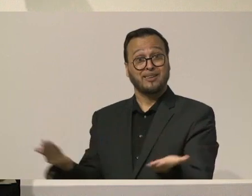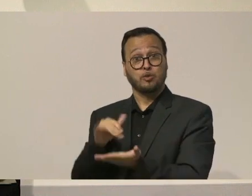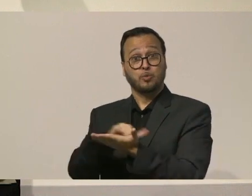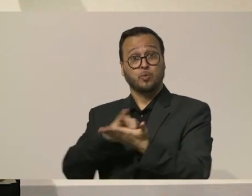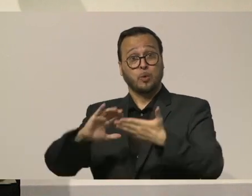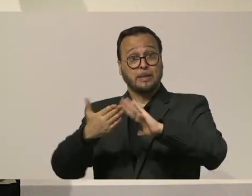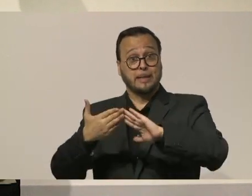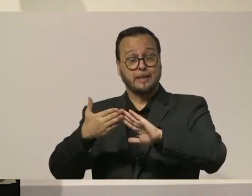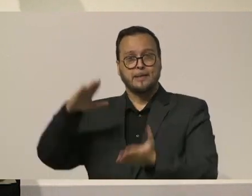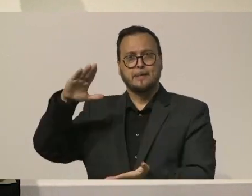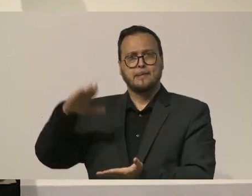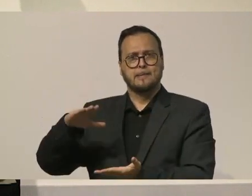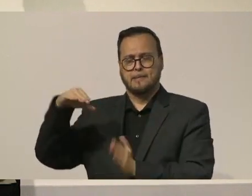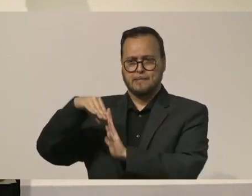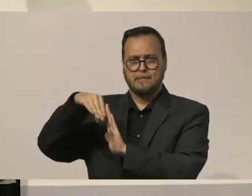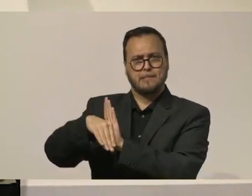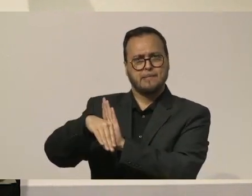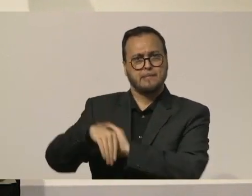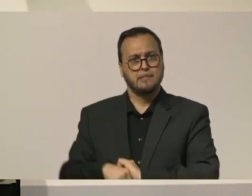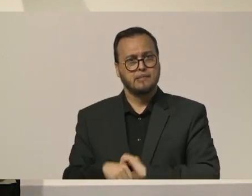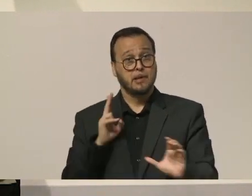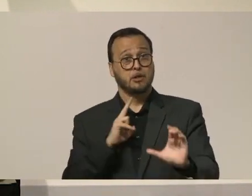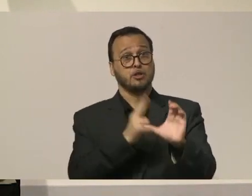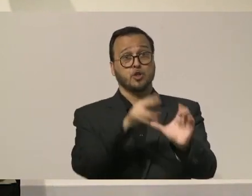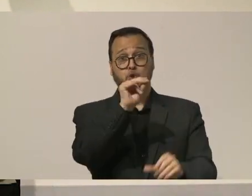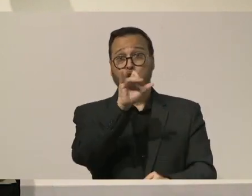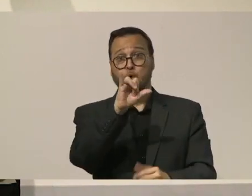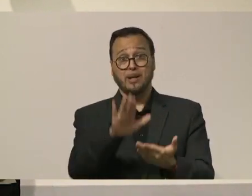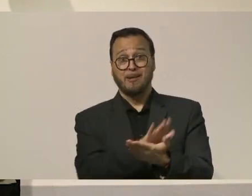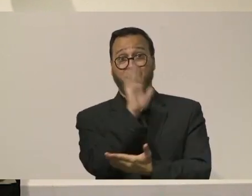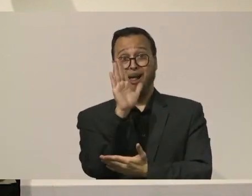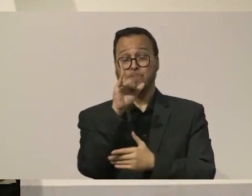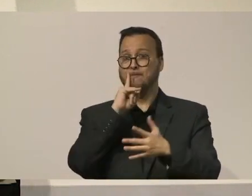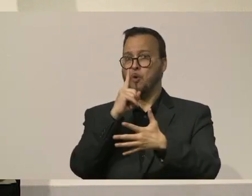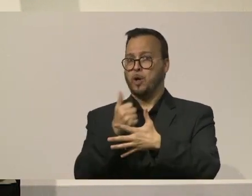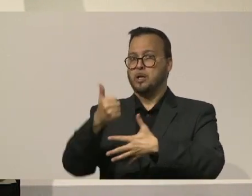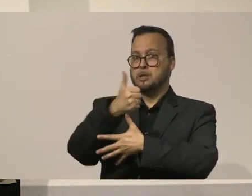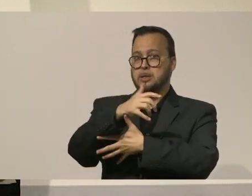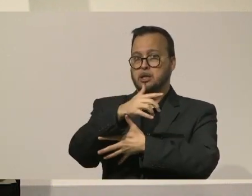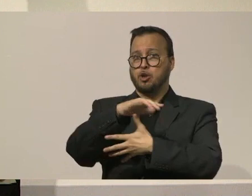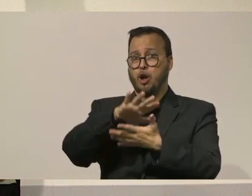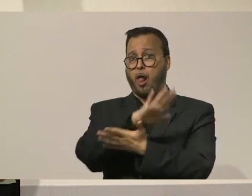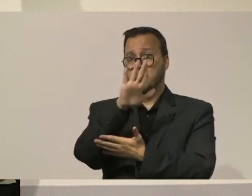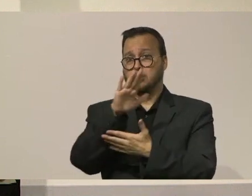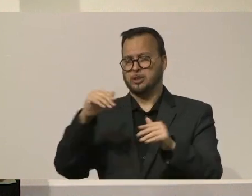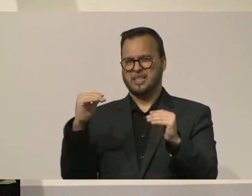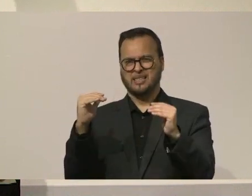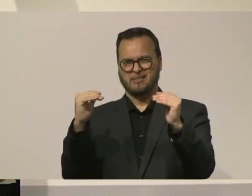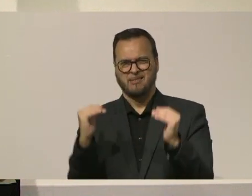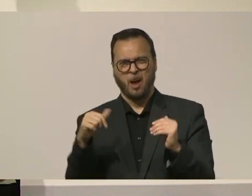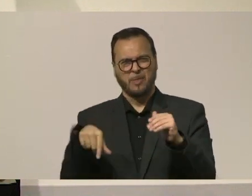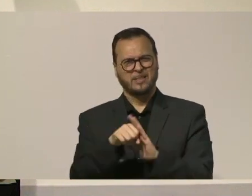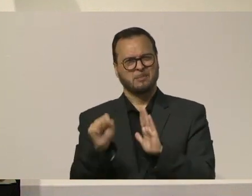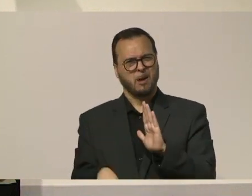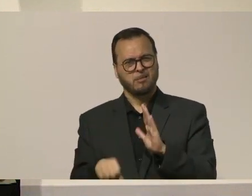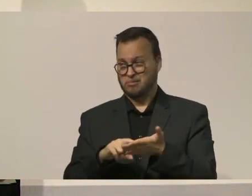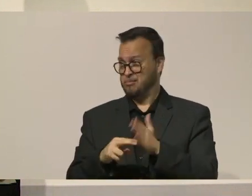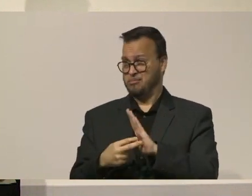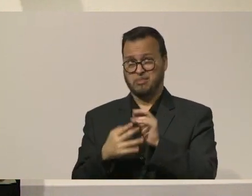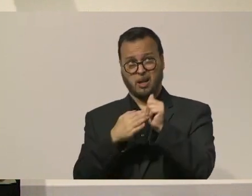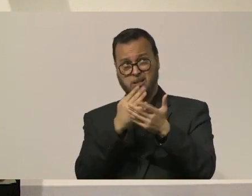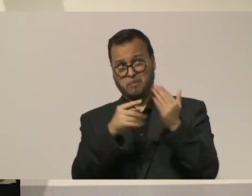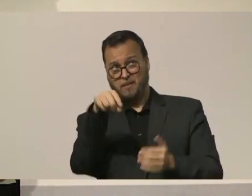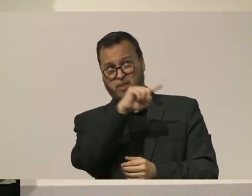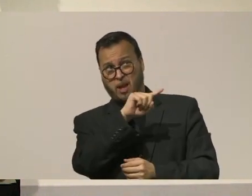continues to fall. Enrollment in CUNY colleges is down, in the senior colleges is down this semester. That's going to lead some of them